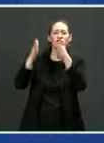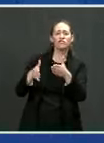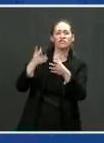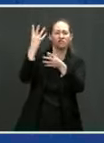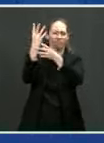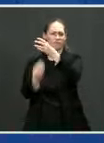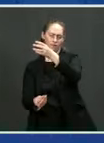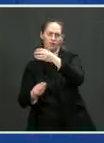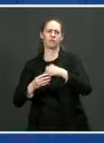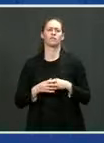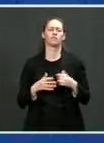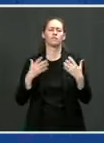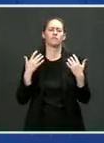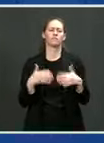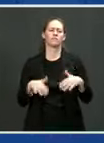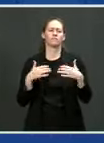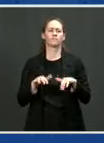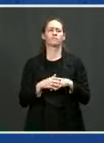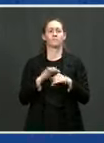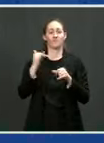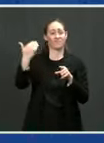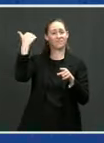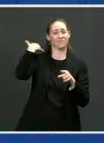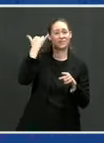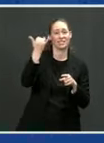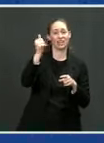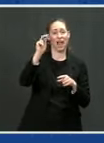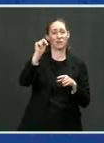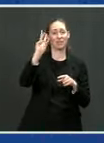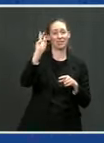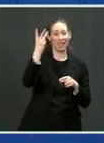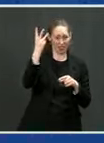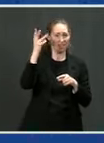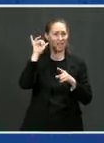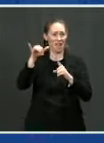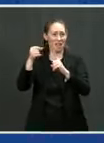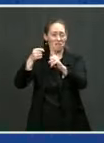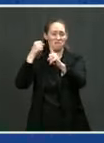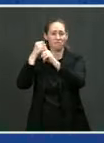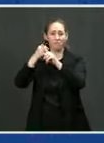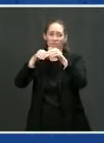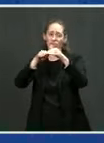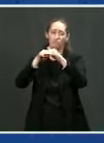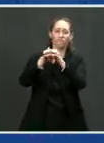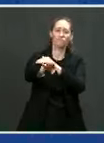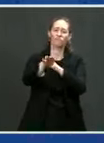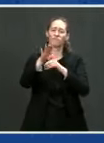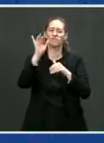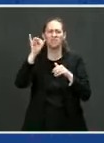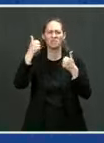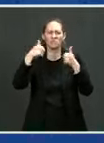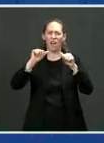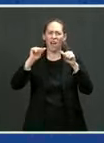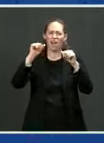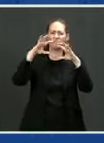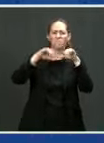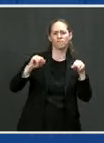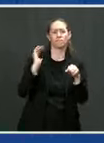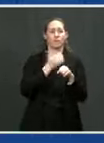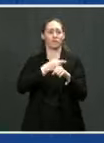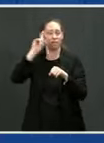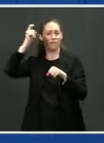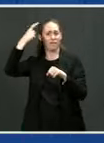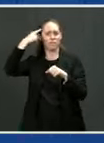Just months after the January 6th assault on our democracy, the men and women of the Capitol Police were